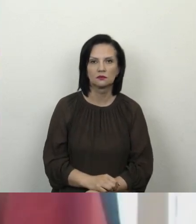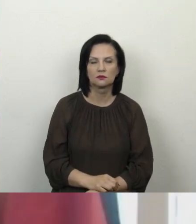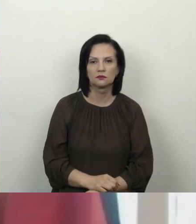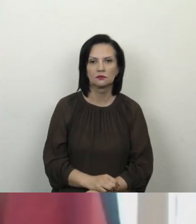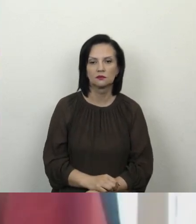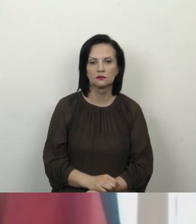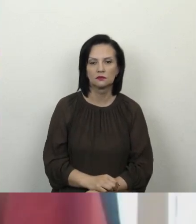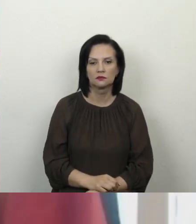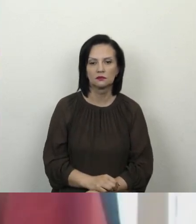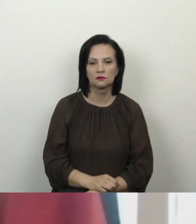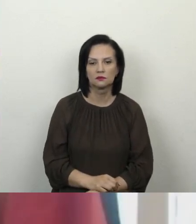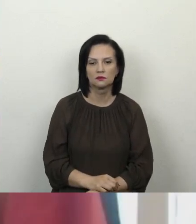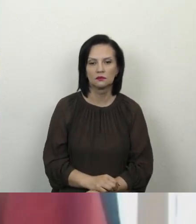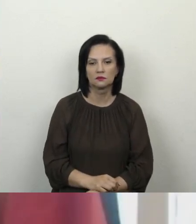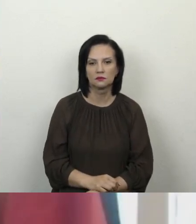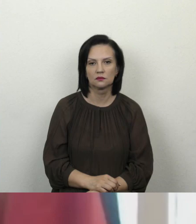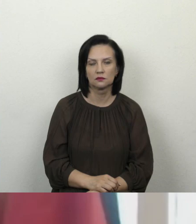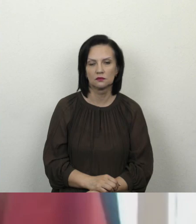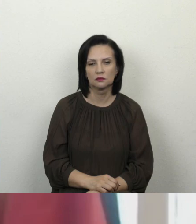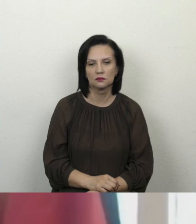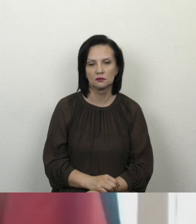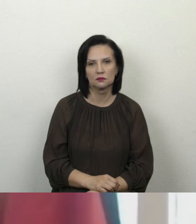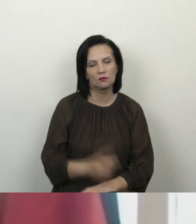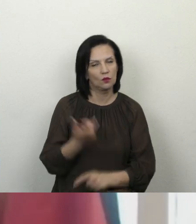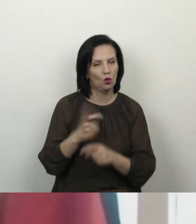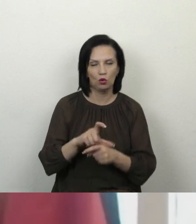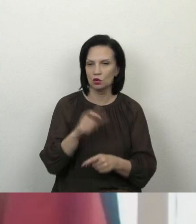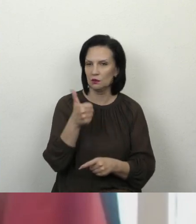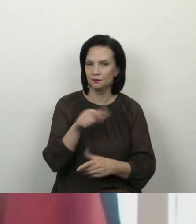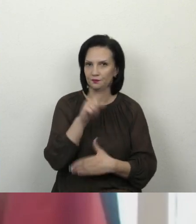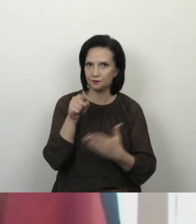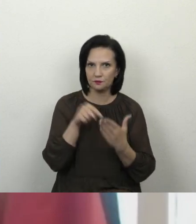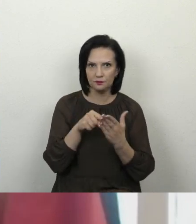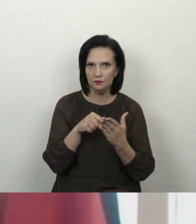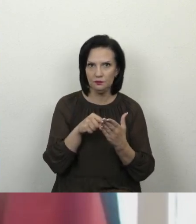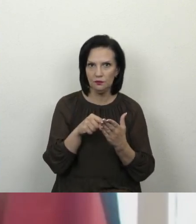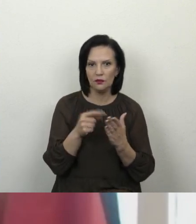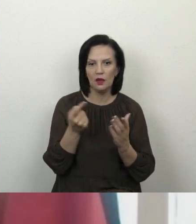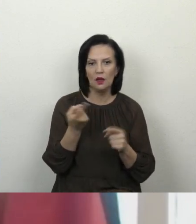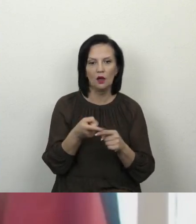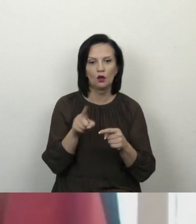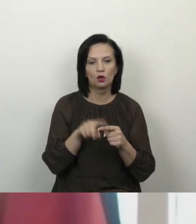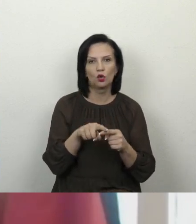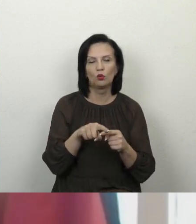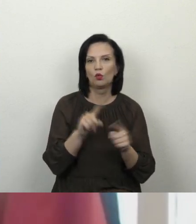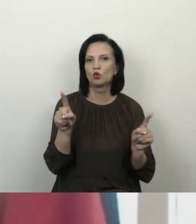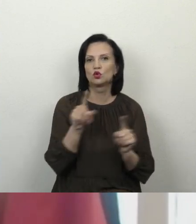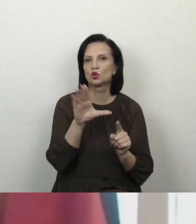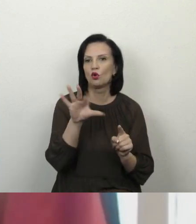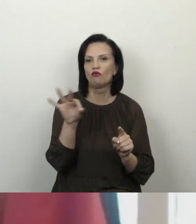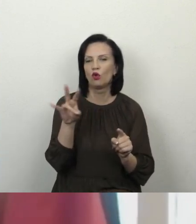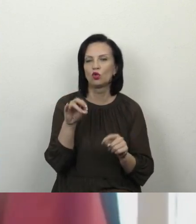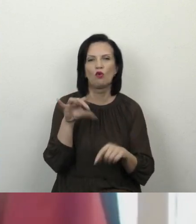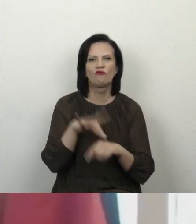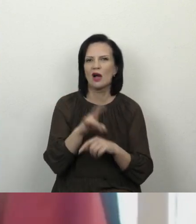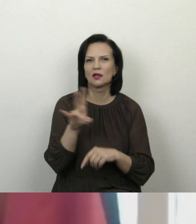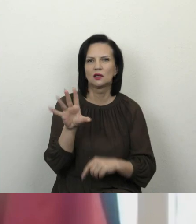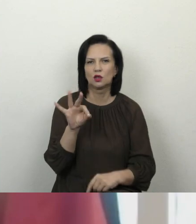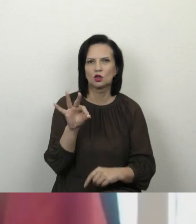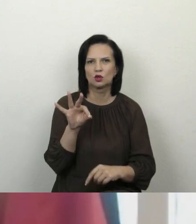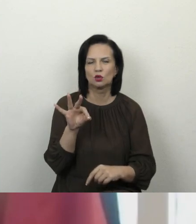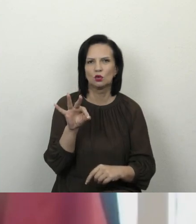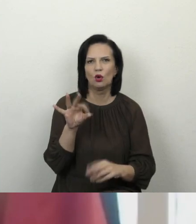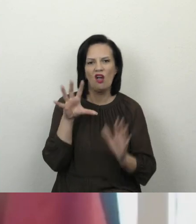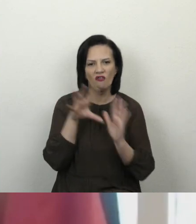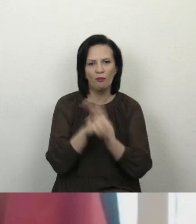Yeah, that's a very good question, because it fits to what we just said about the public nature of the